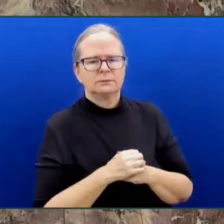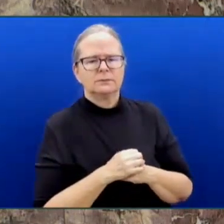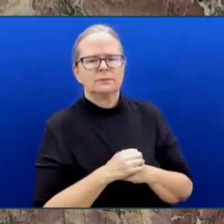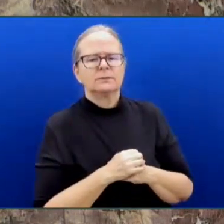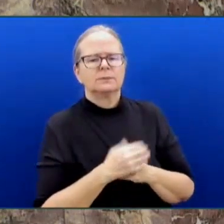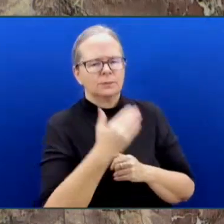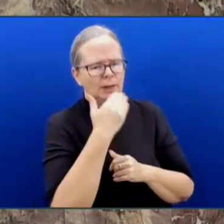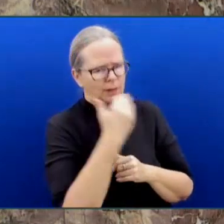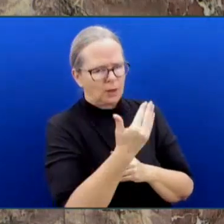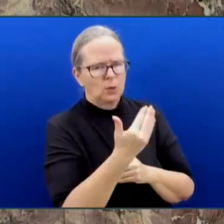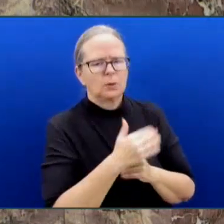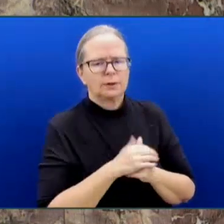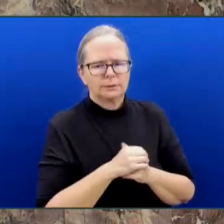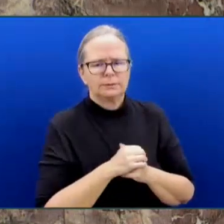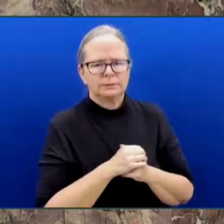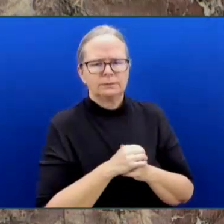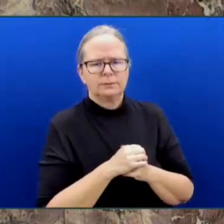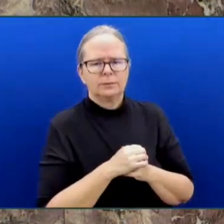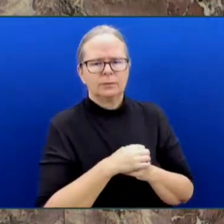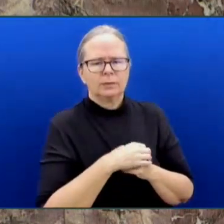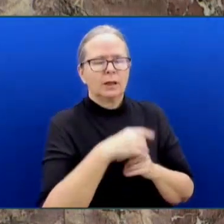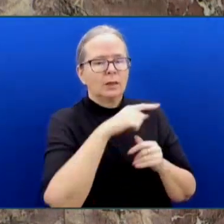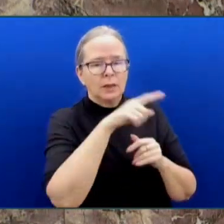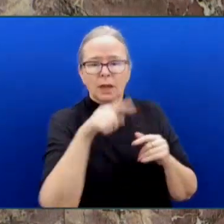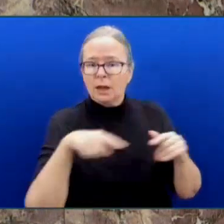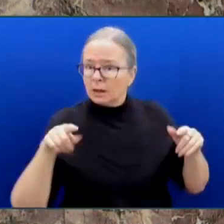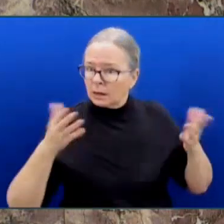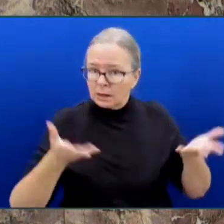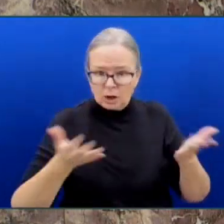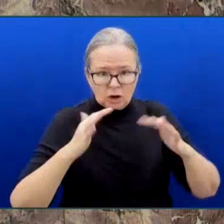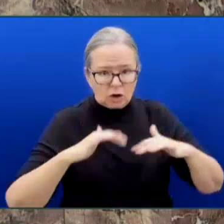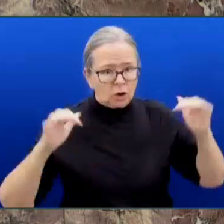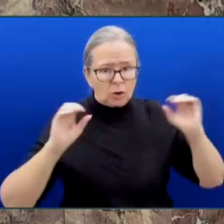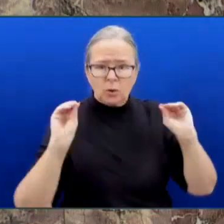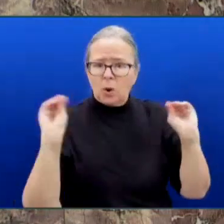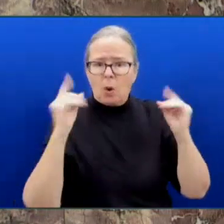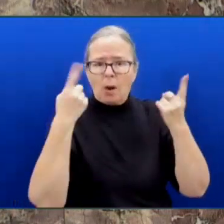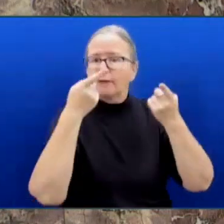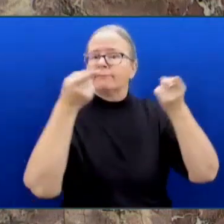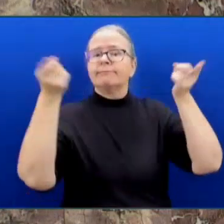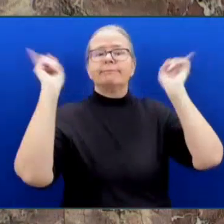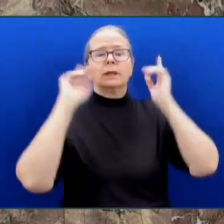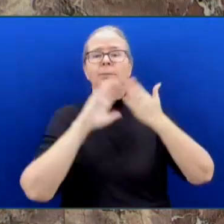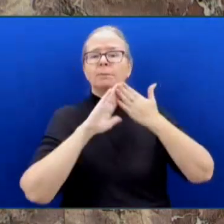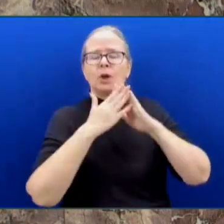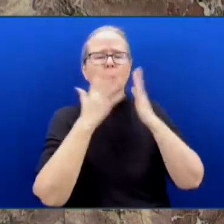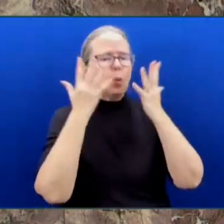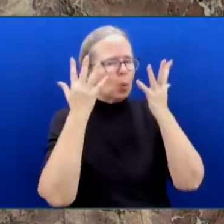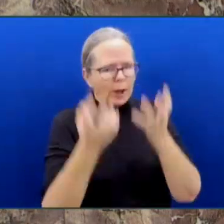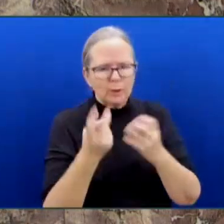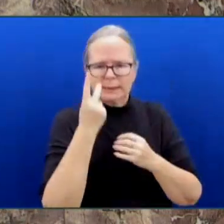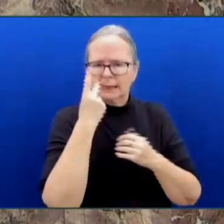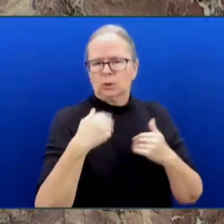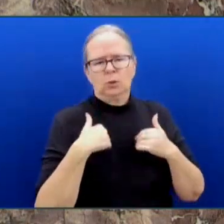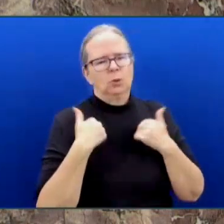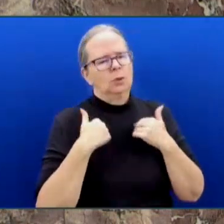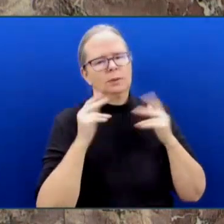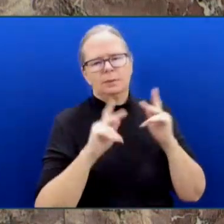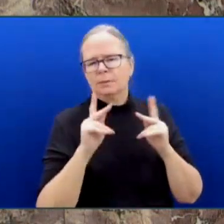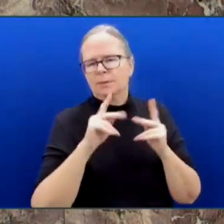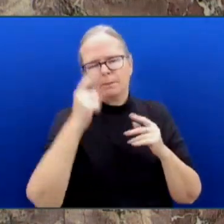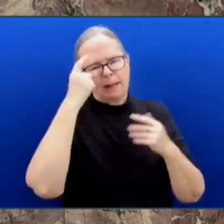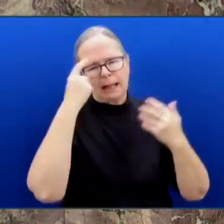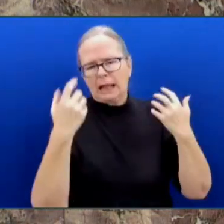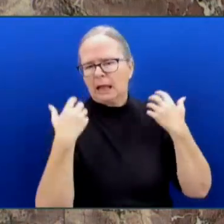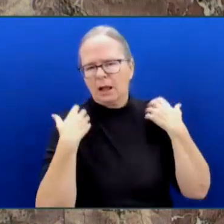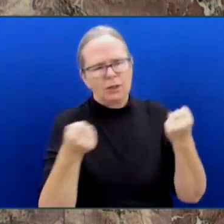any of our communities that wants to see youth struggling with addiction, struggling with mental health issues. That is why we are